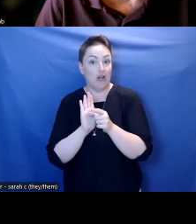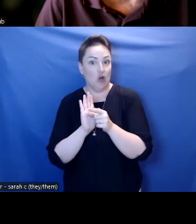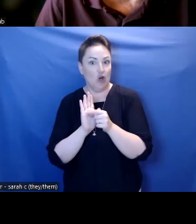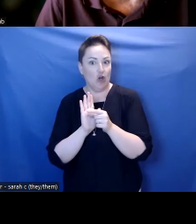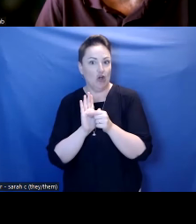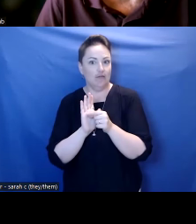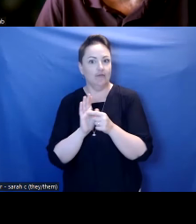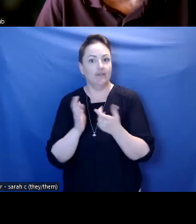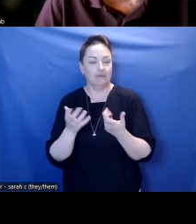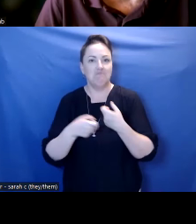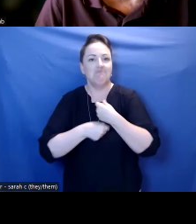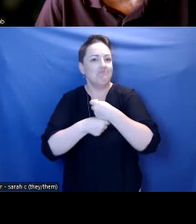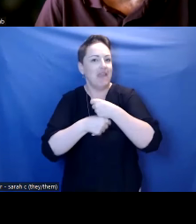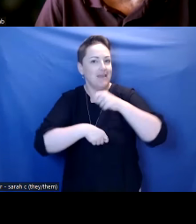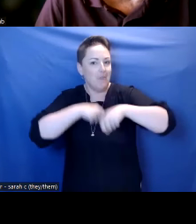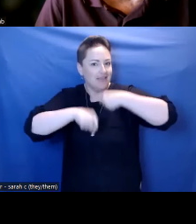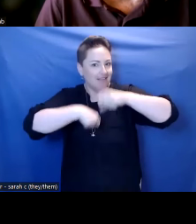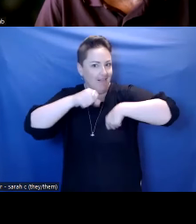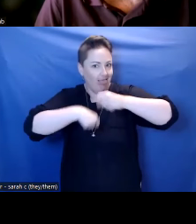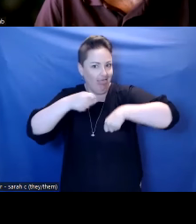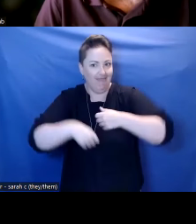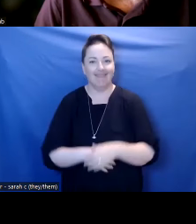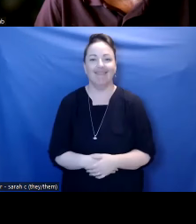in the foreground. Go ahead.